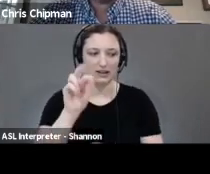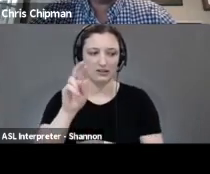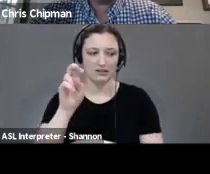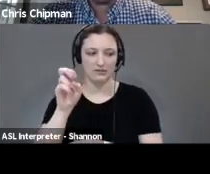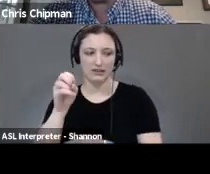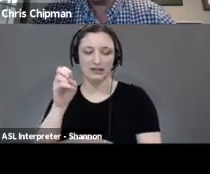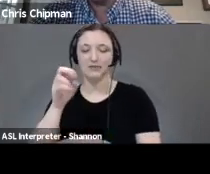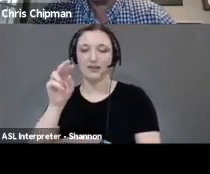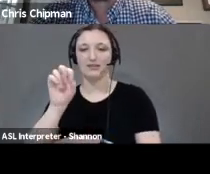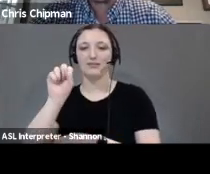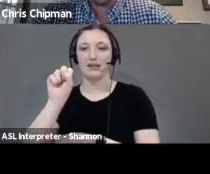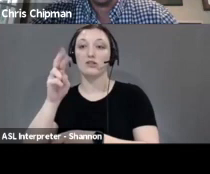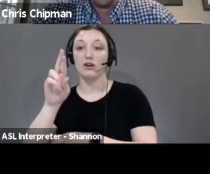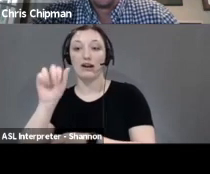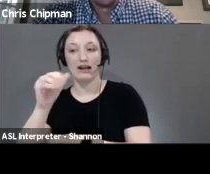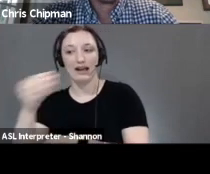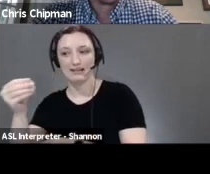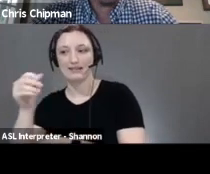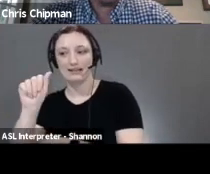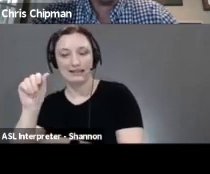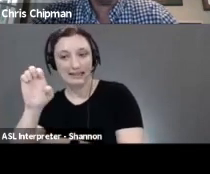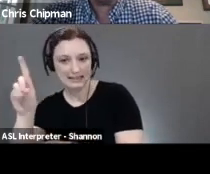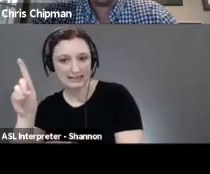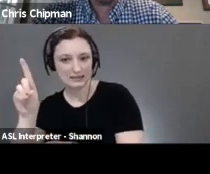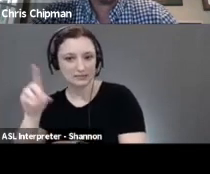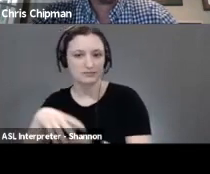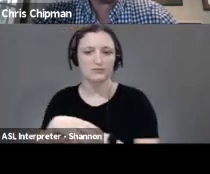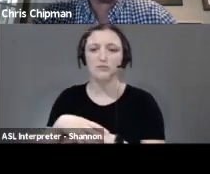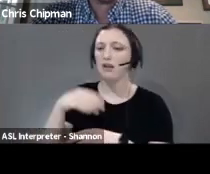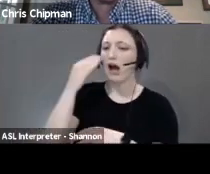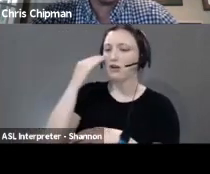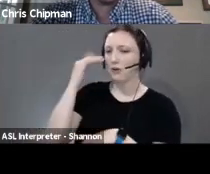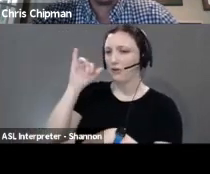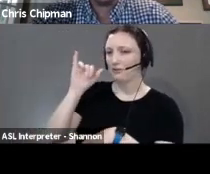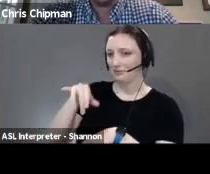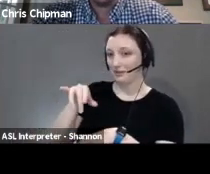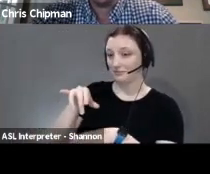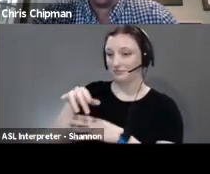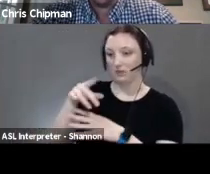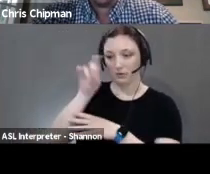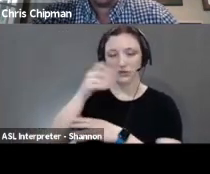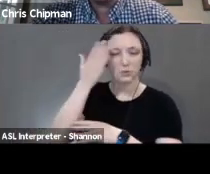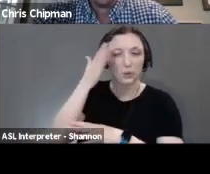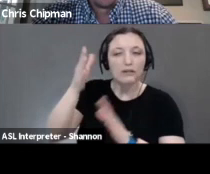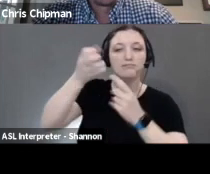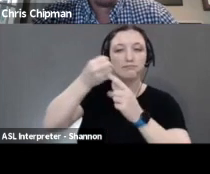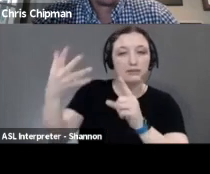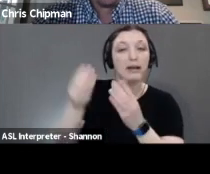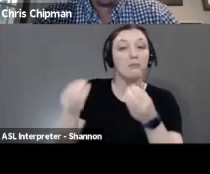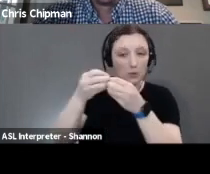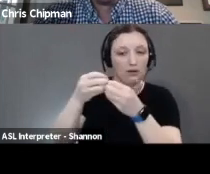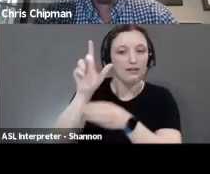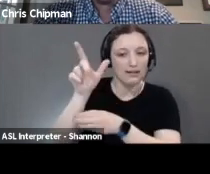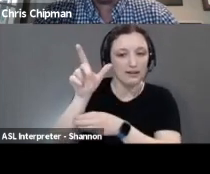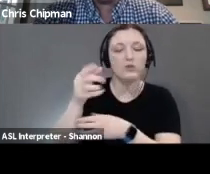we could maybe park a little more discussion on that. I know that's going to come up later. So thanks for the question, Azizer. We'll address that for sure